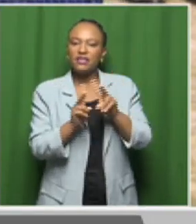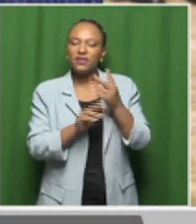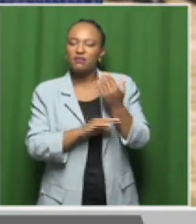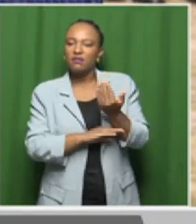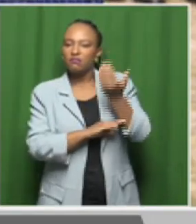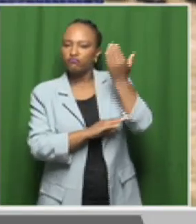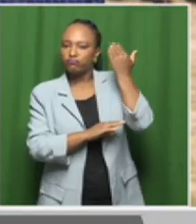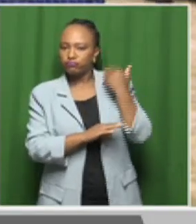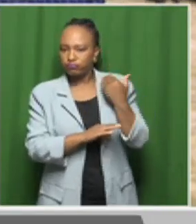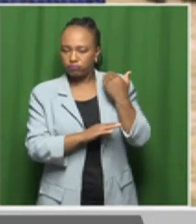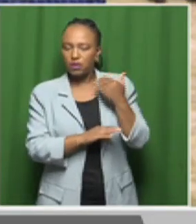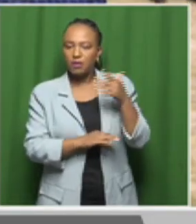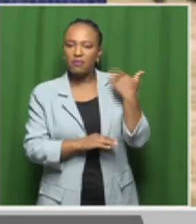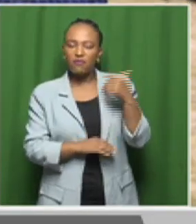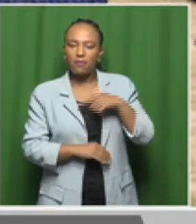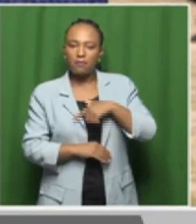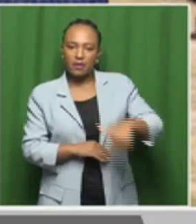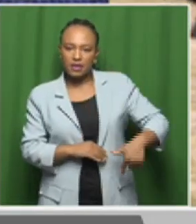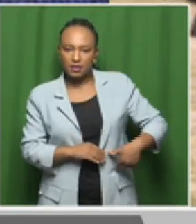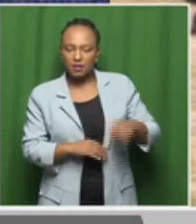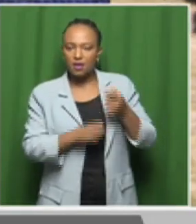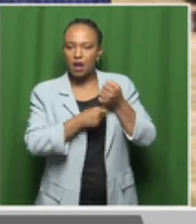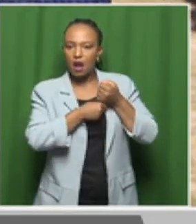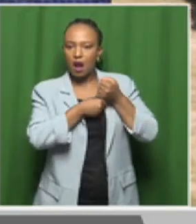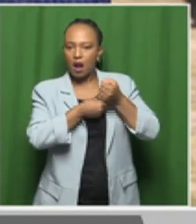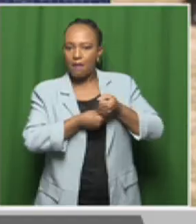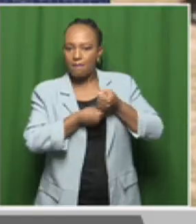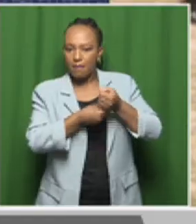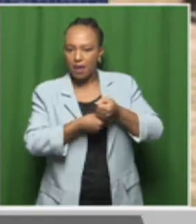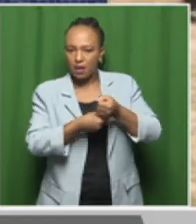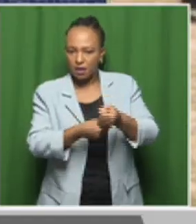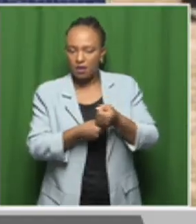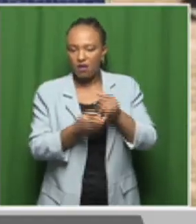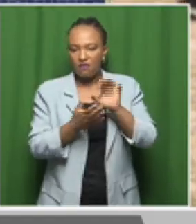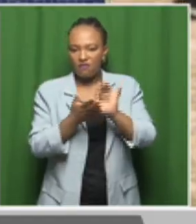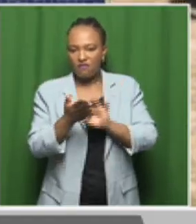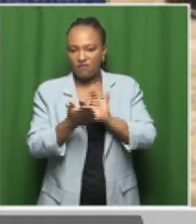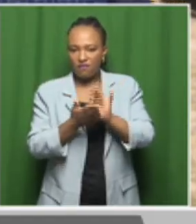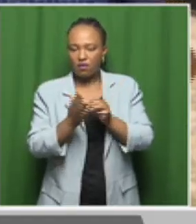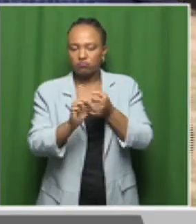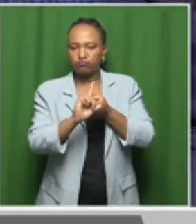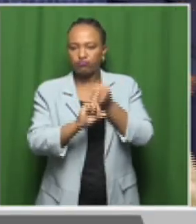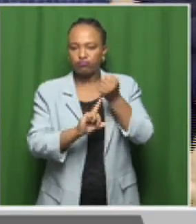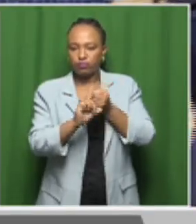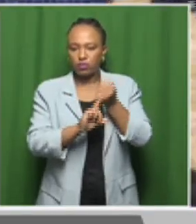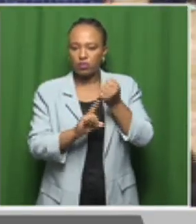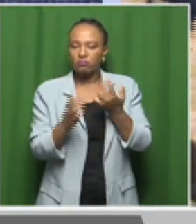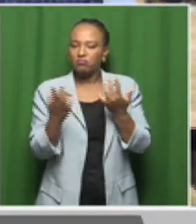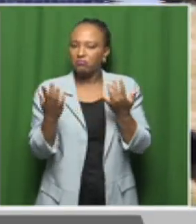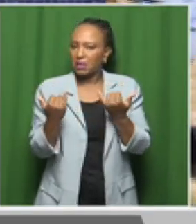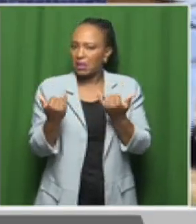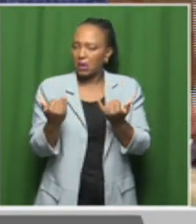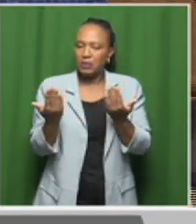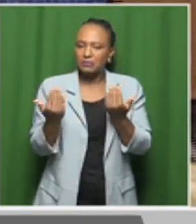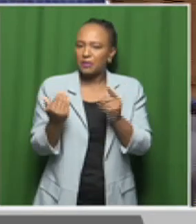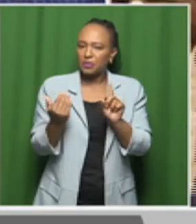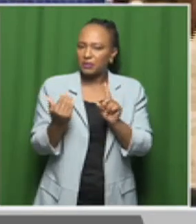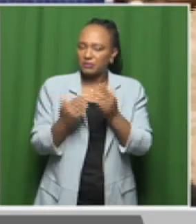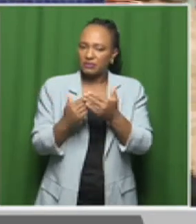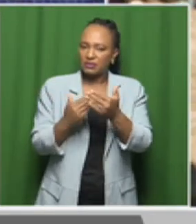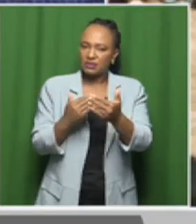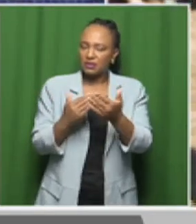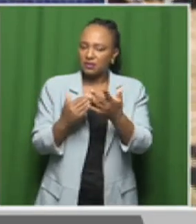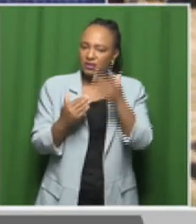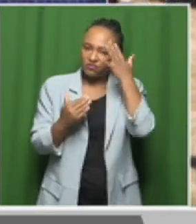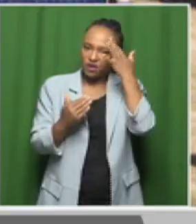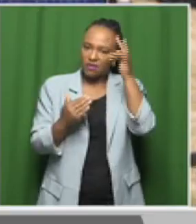where the president was campaigning for, votes. We're obviously now looking at what to expect now with this formation of government